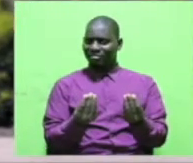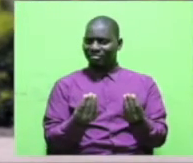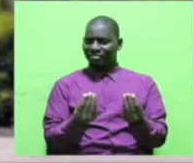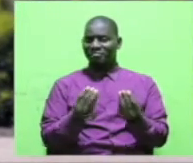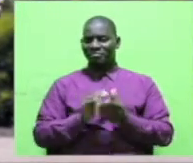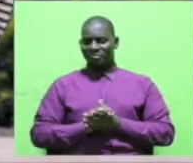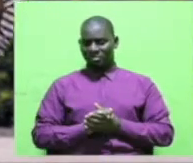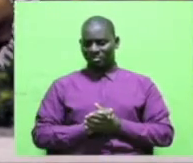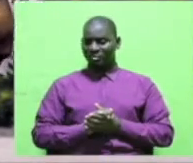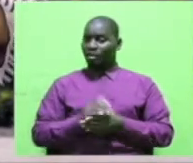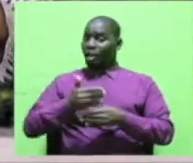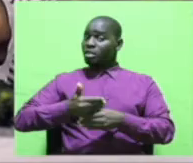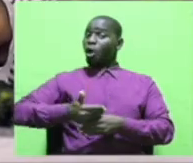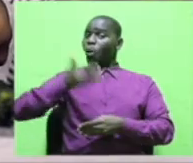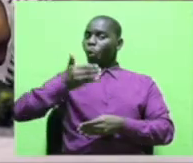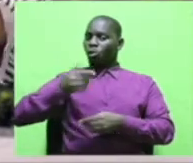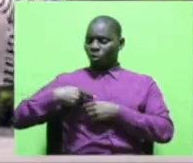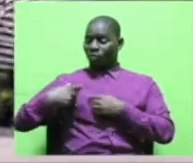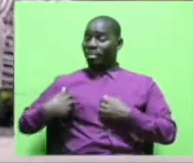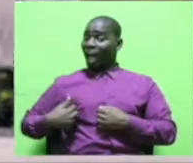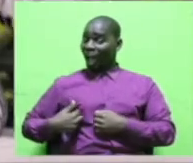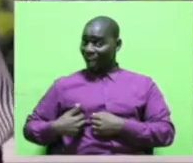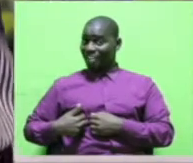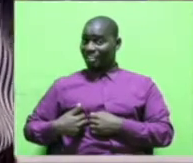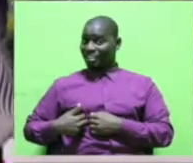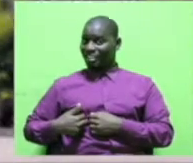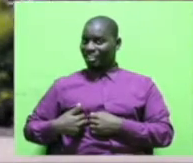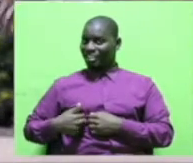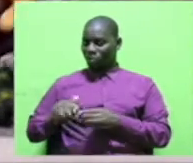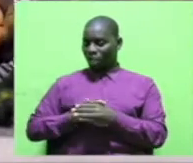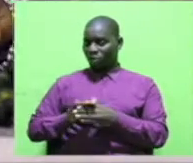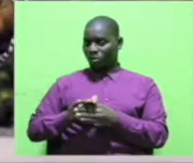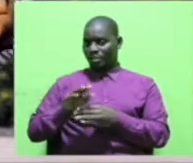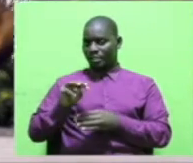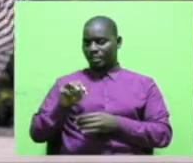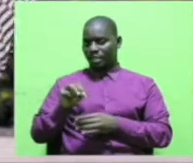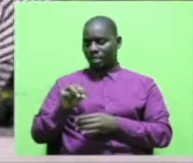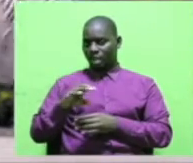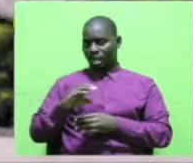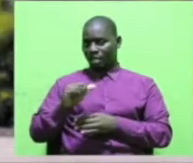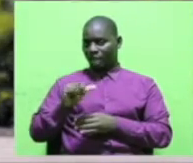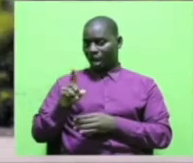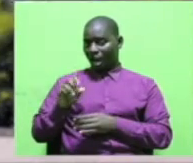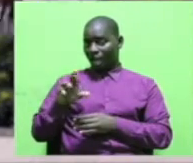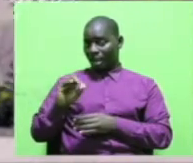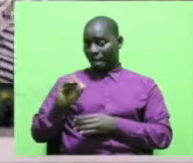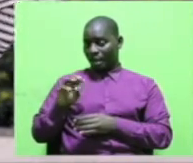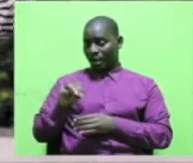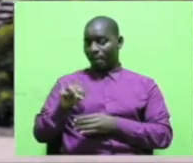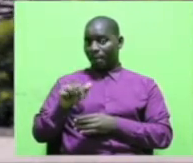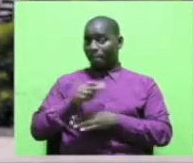of cardiac muscles. These muscles are unique and